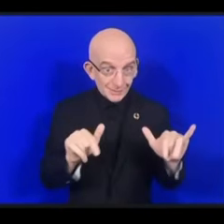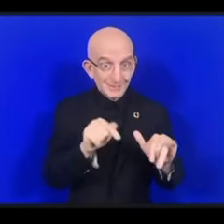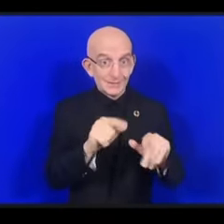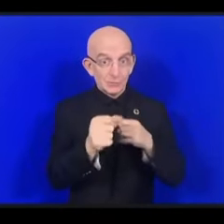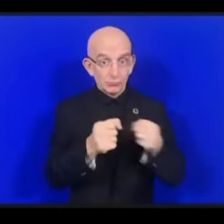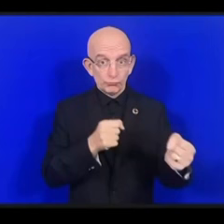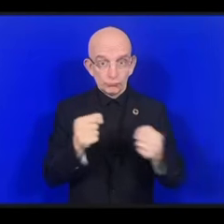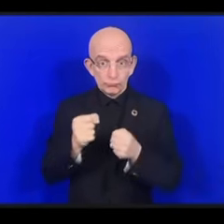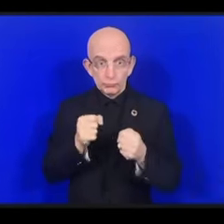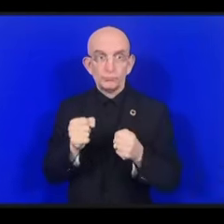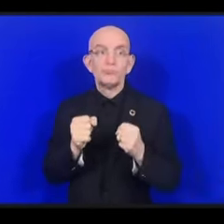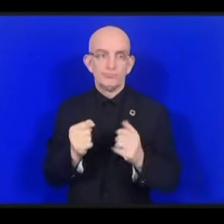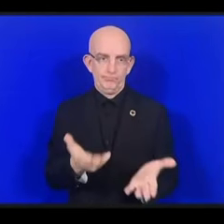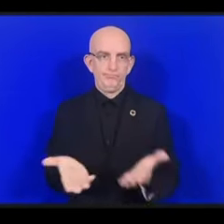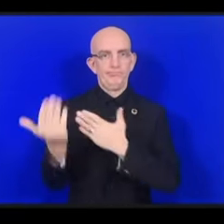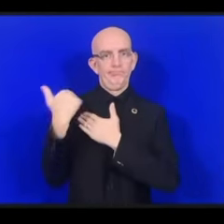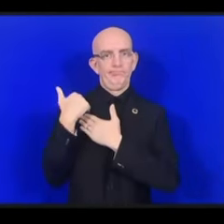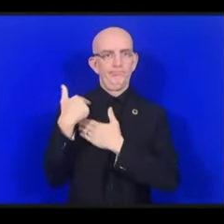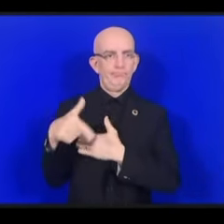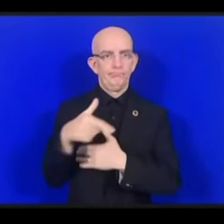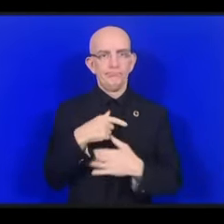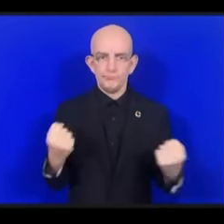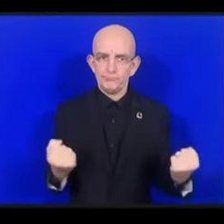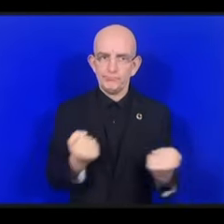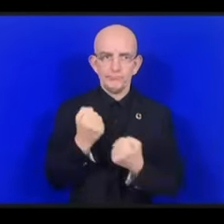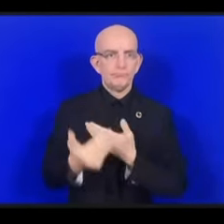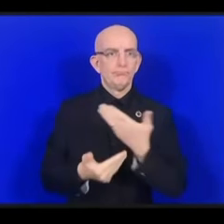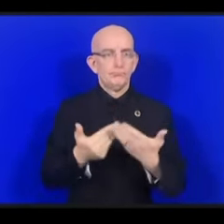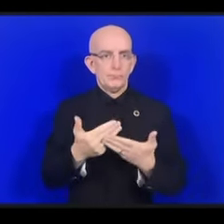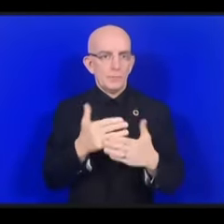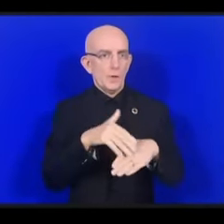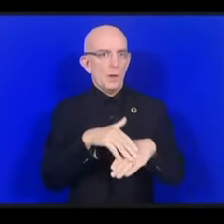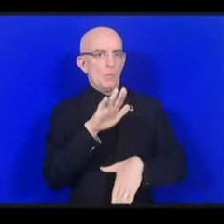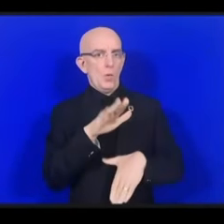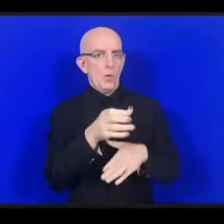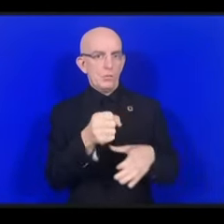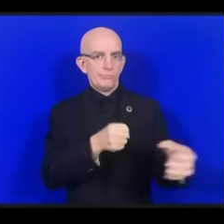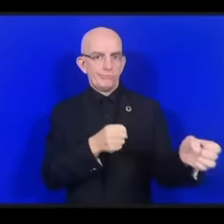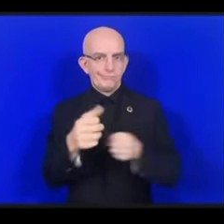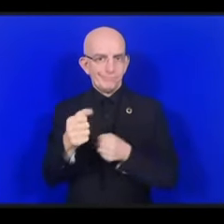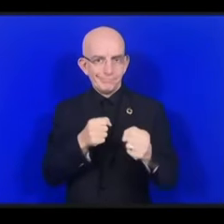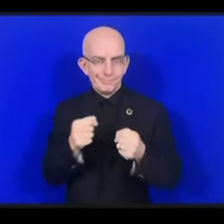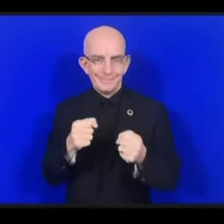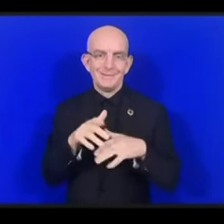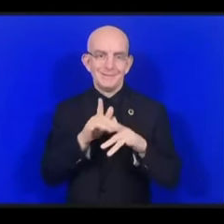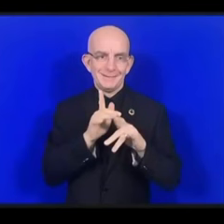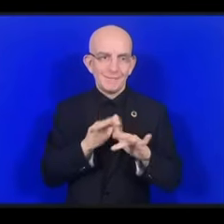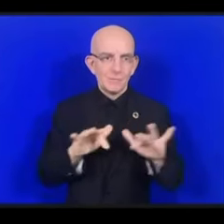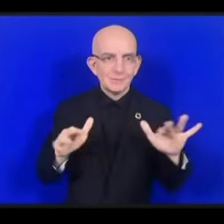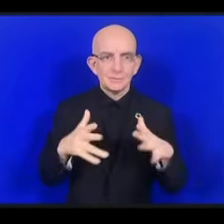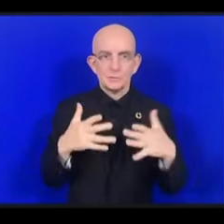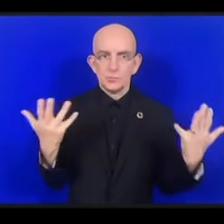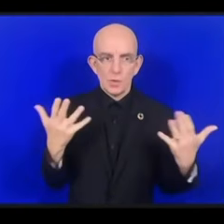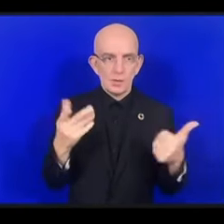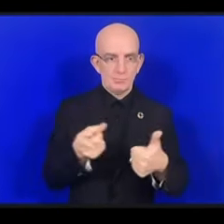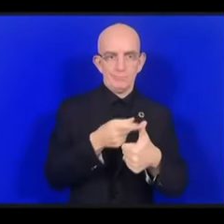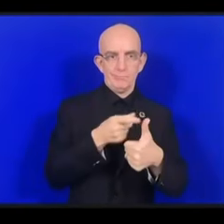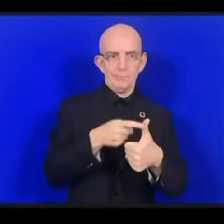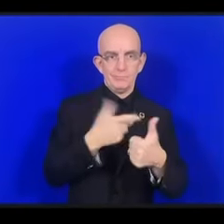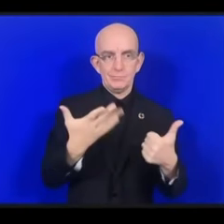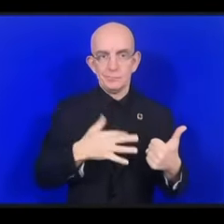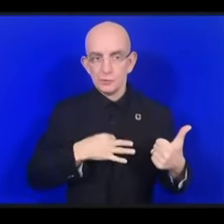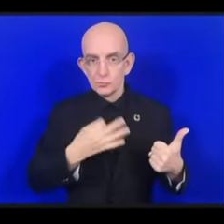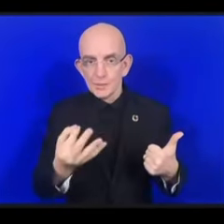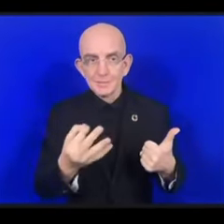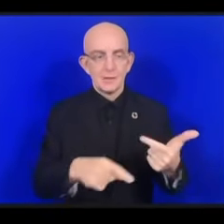social class, origin, culture, and age. That is why different perspectives are and